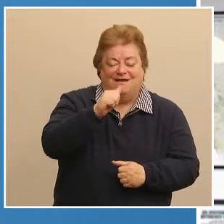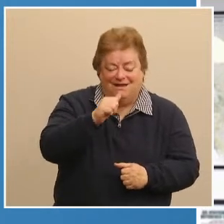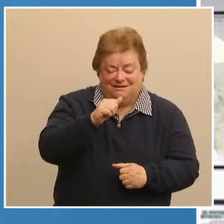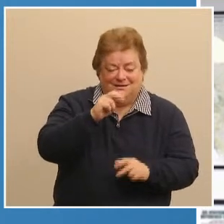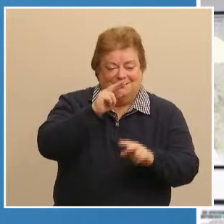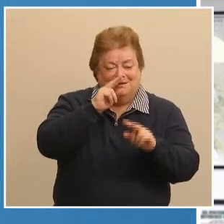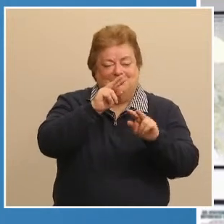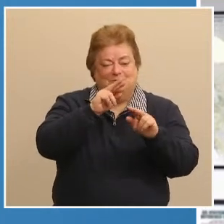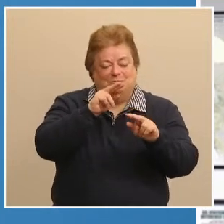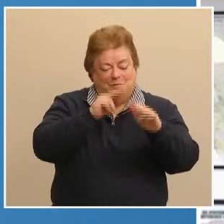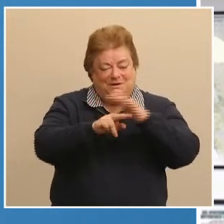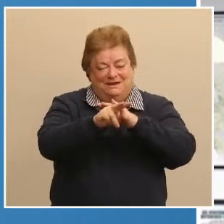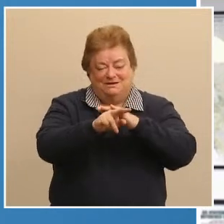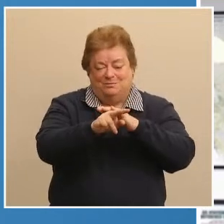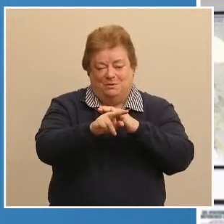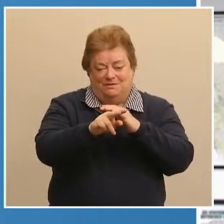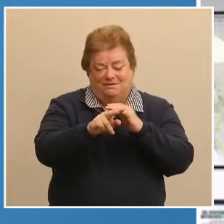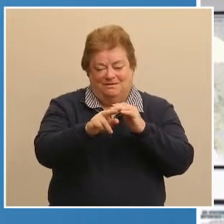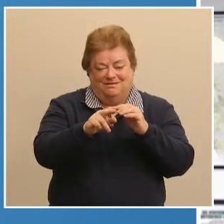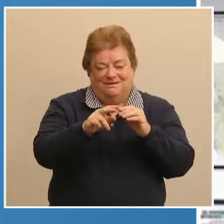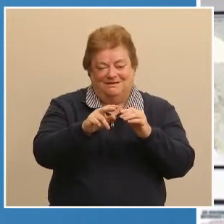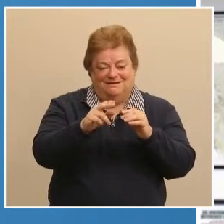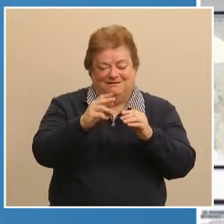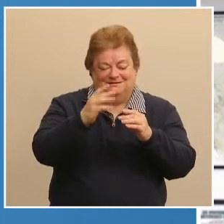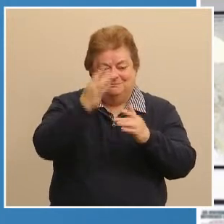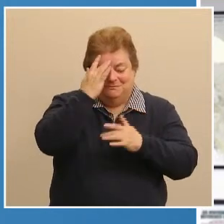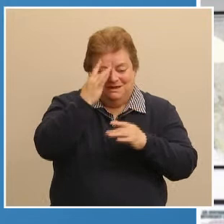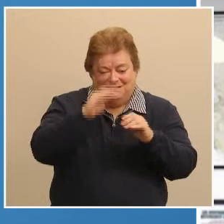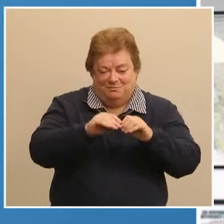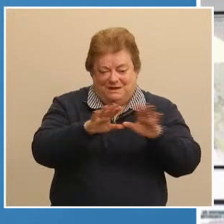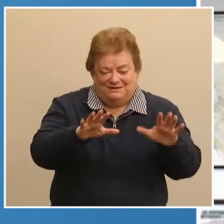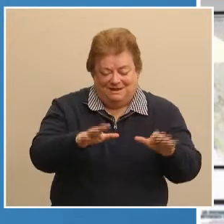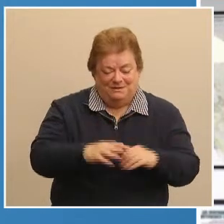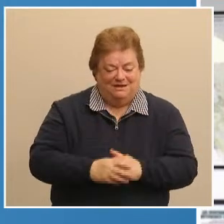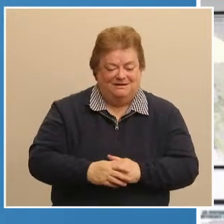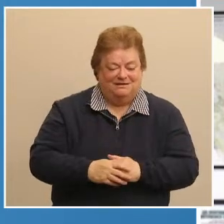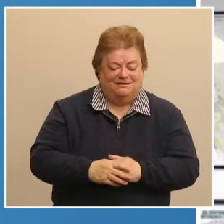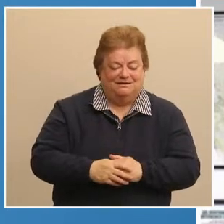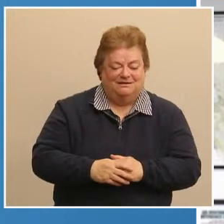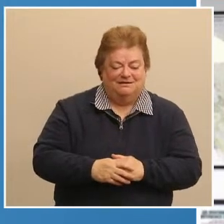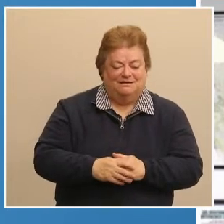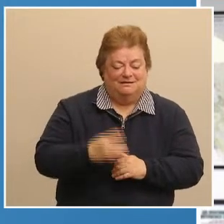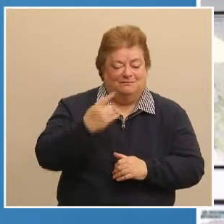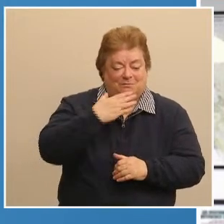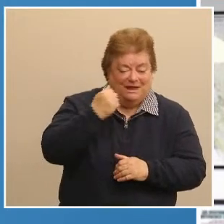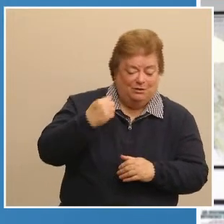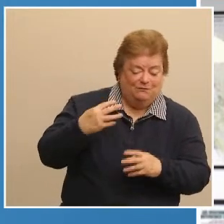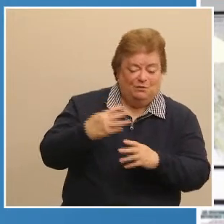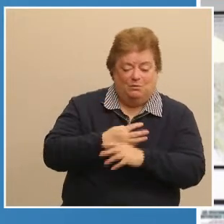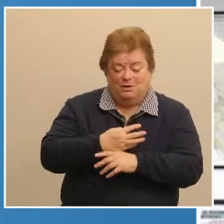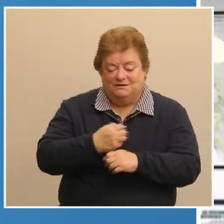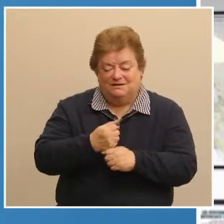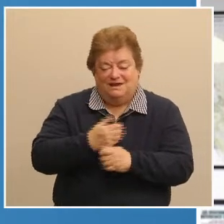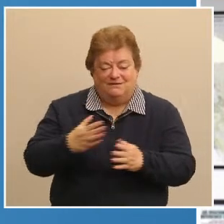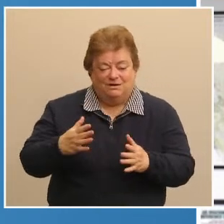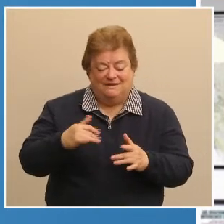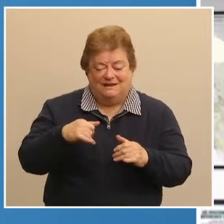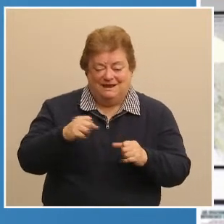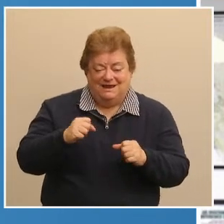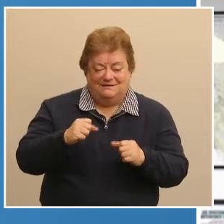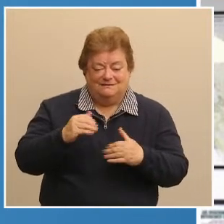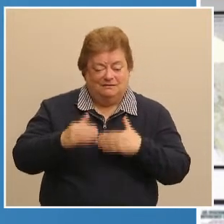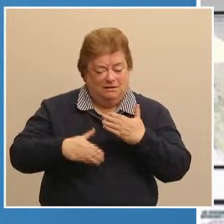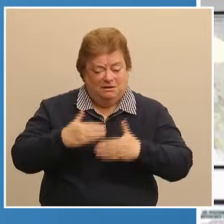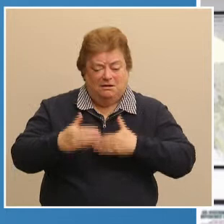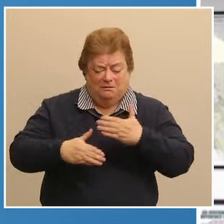faced yet in the pandemic. I think that for better or worse, given our response, everything has played out relatively predictably until